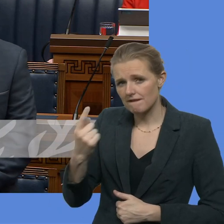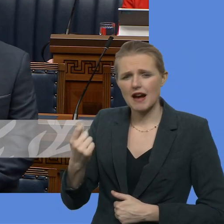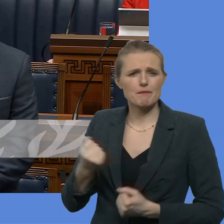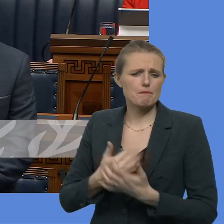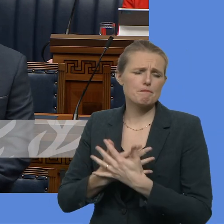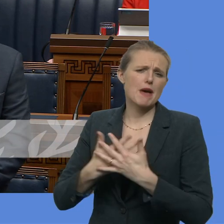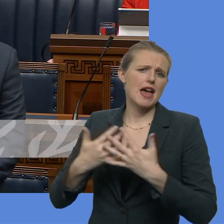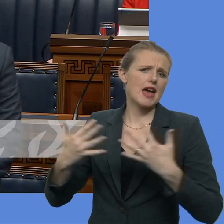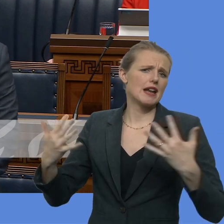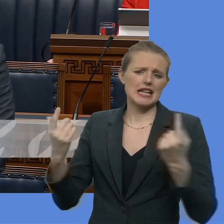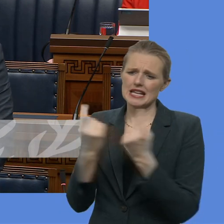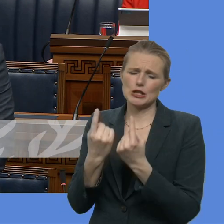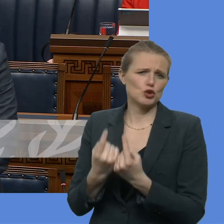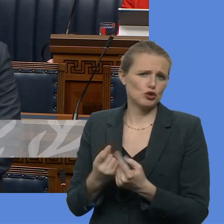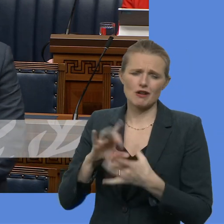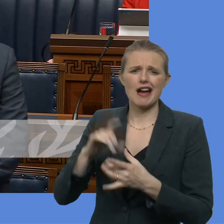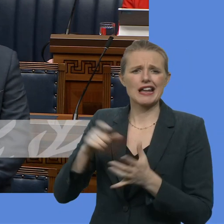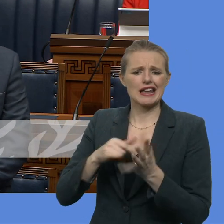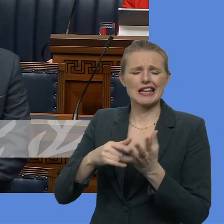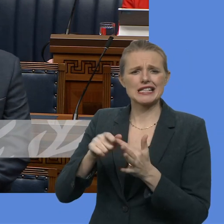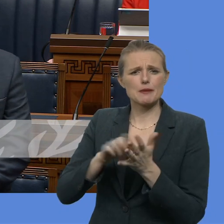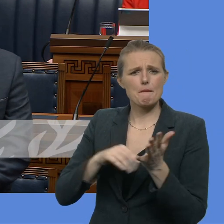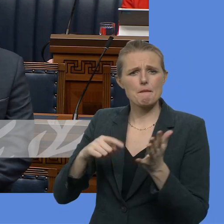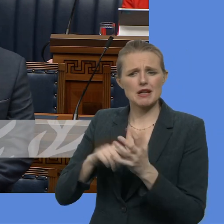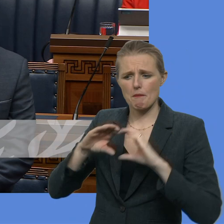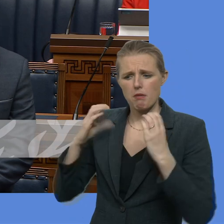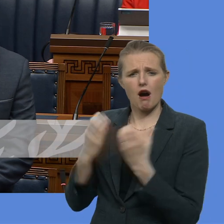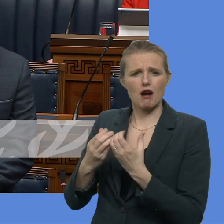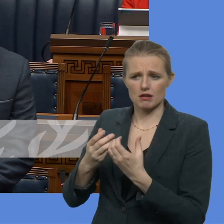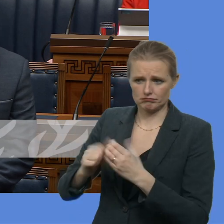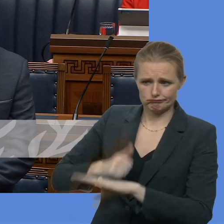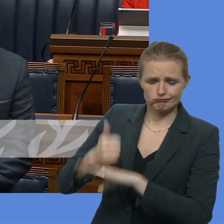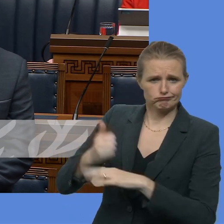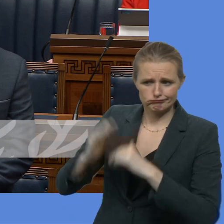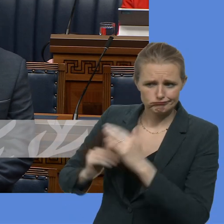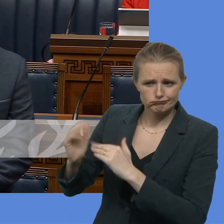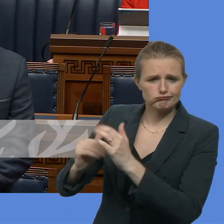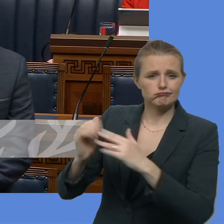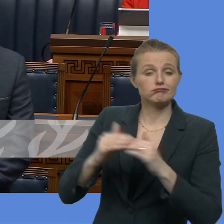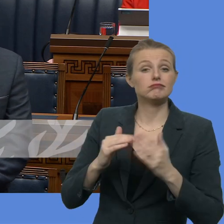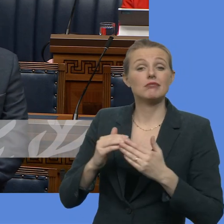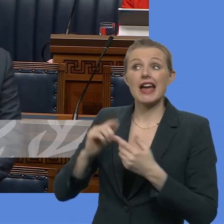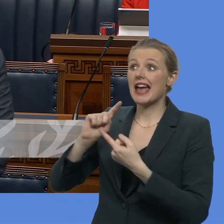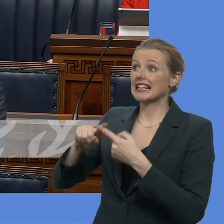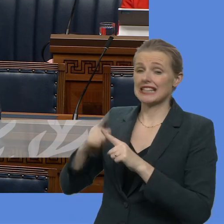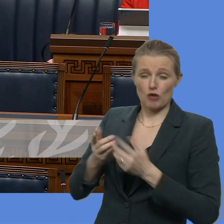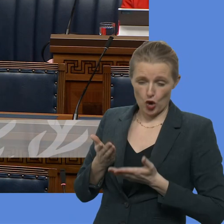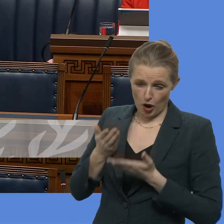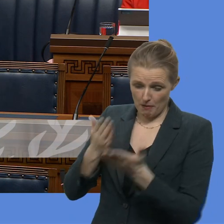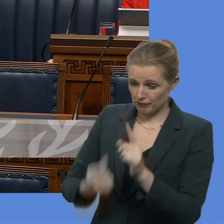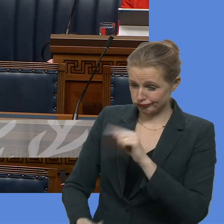outstanding issues in relation to Casement Park redevelopment. There has been an executive commitment from 2011